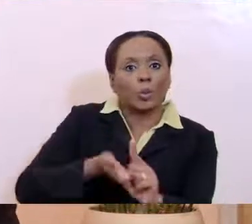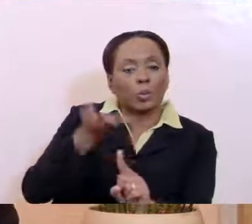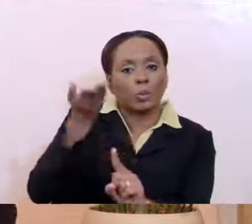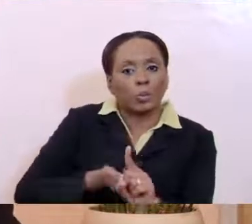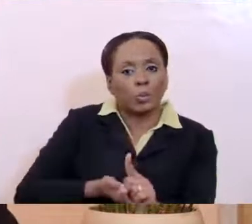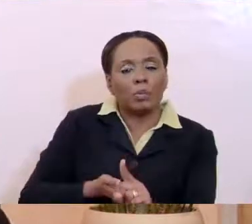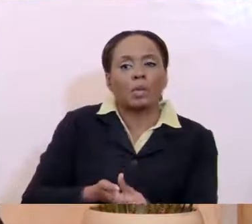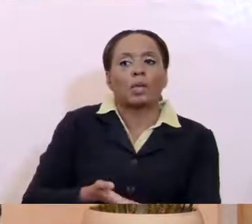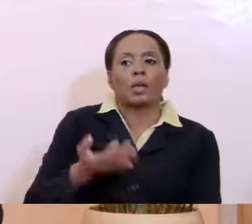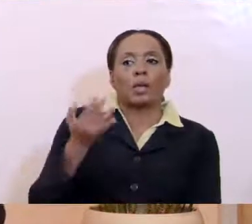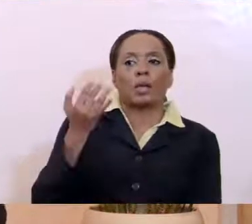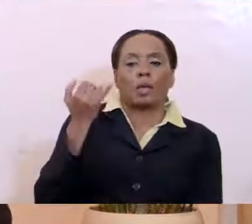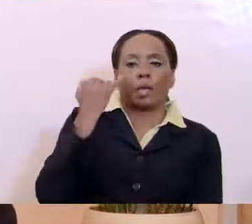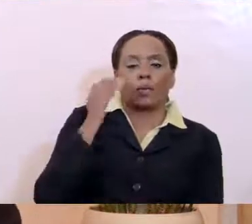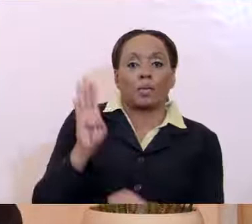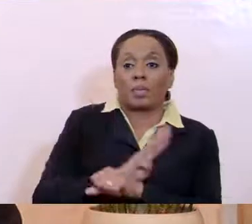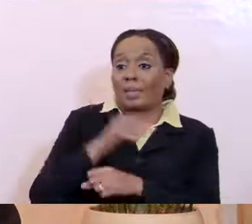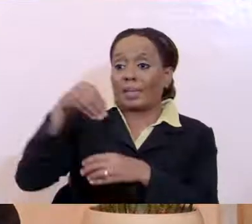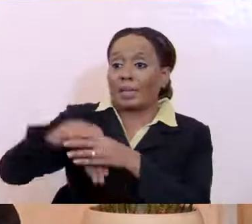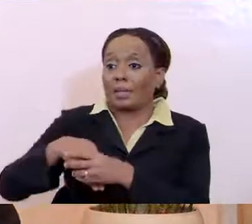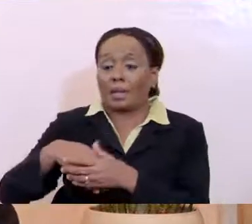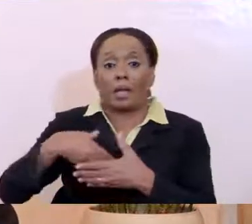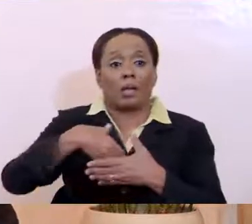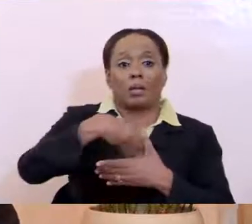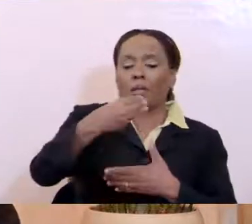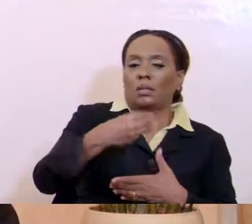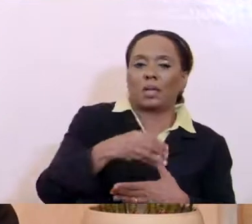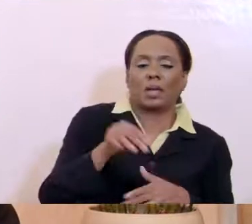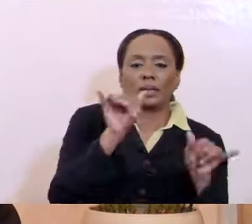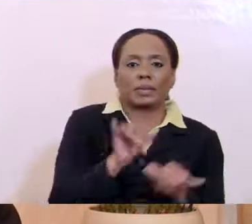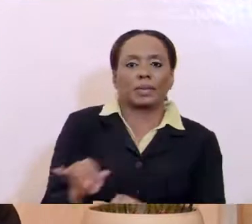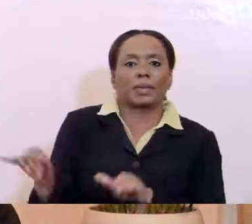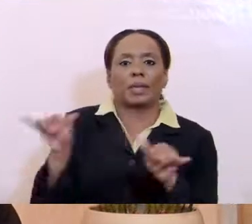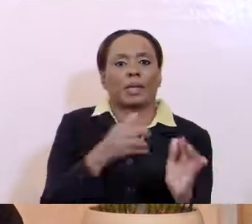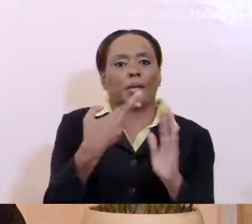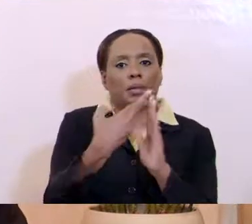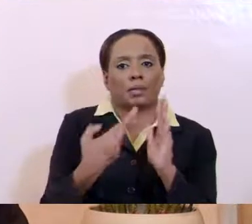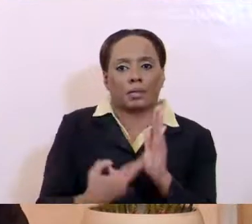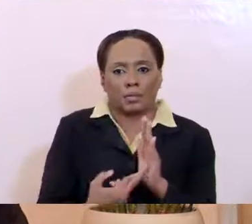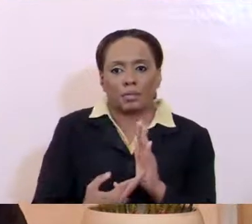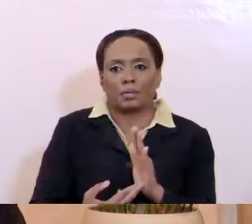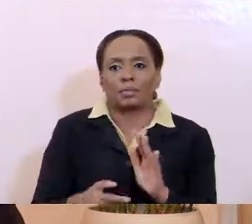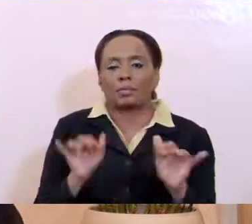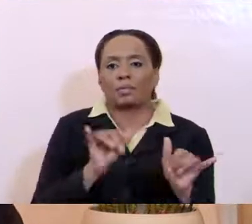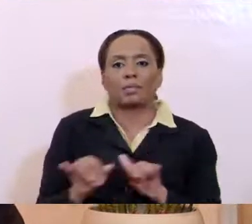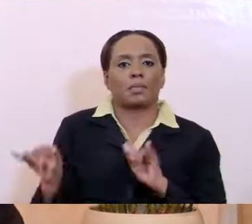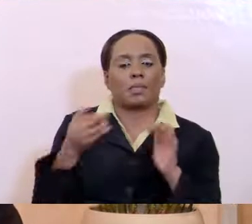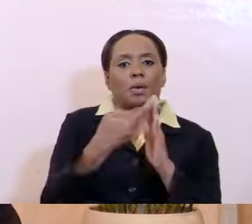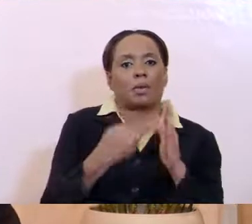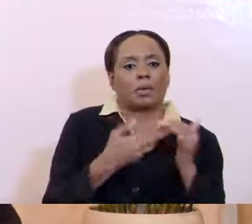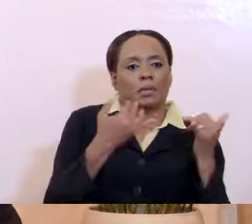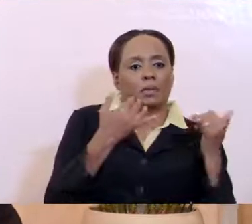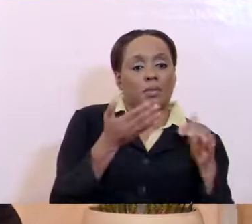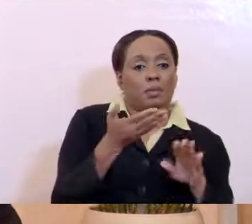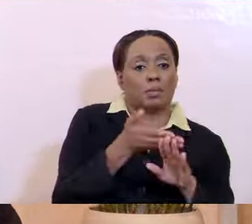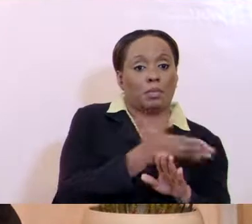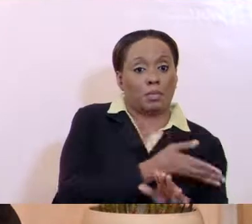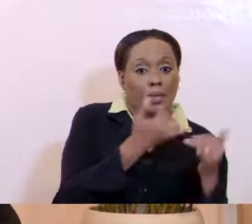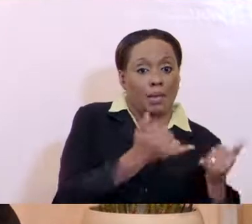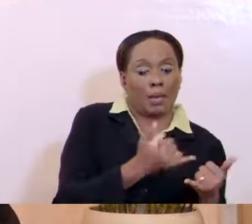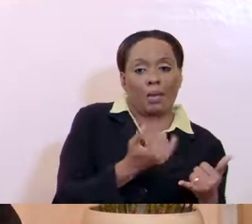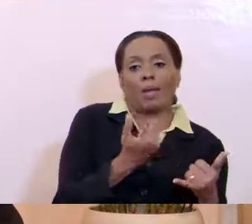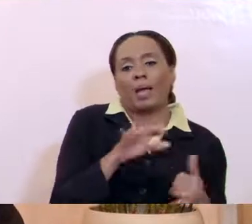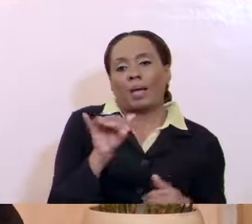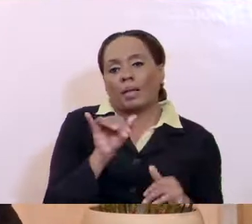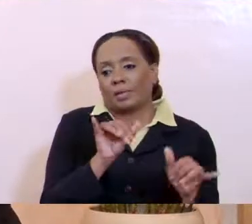outside of the operation. So this is nothing new, and you will find it in the current directive, and it will be